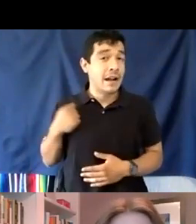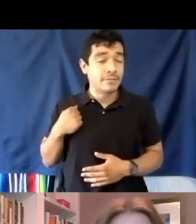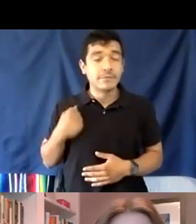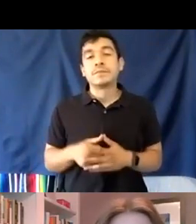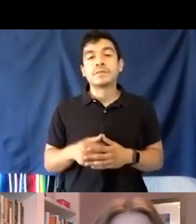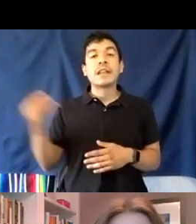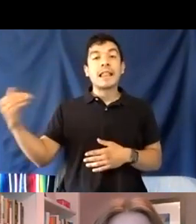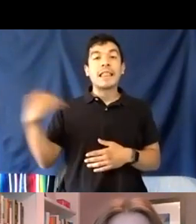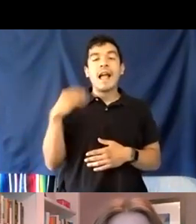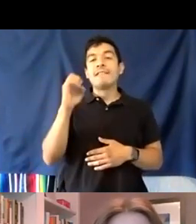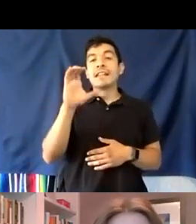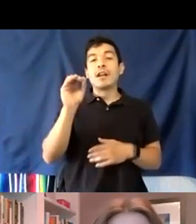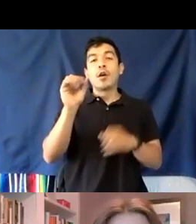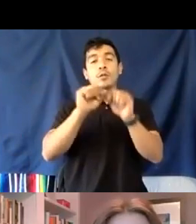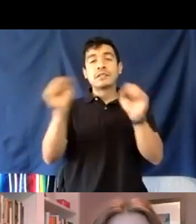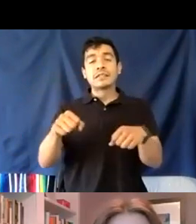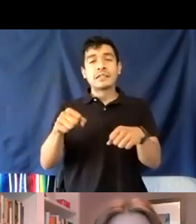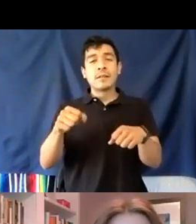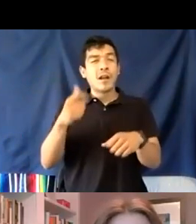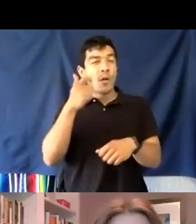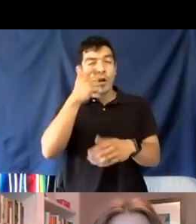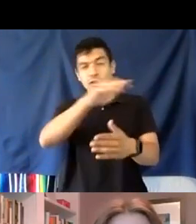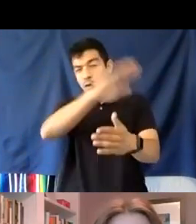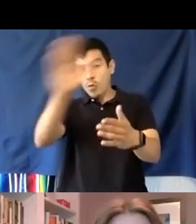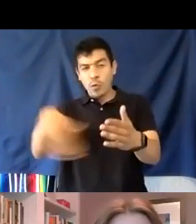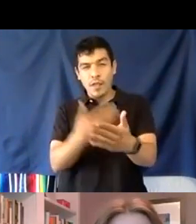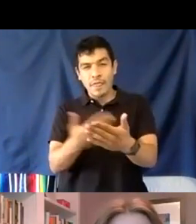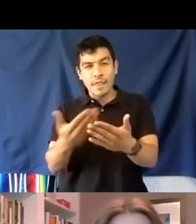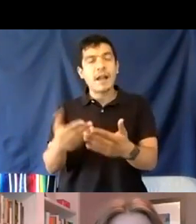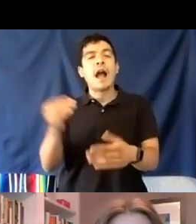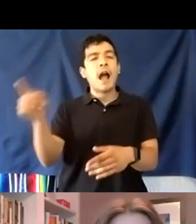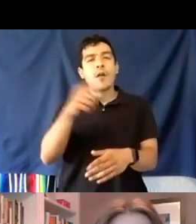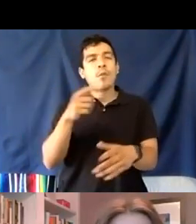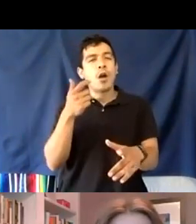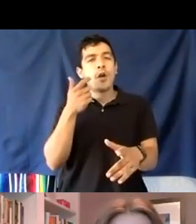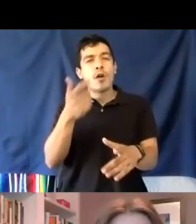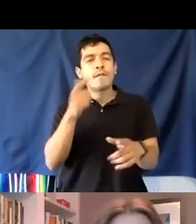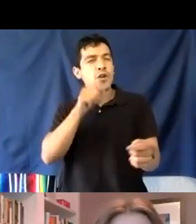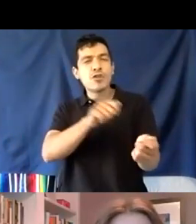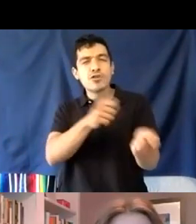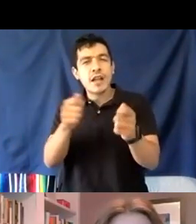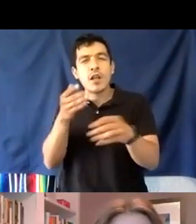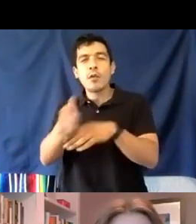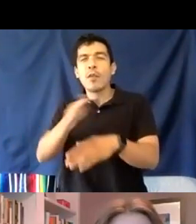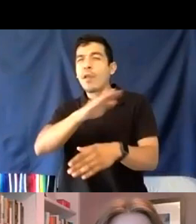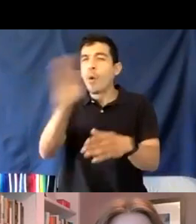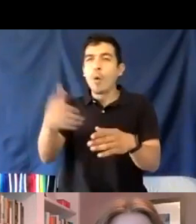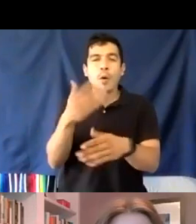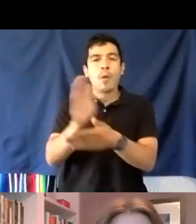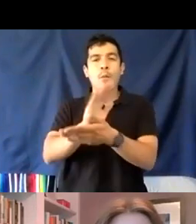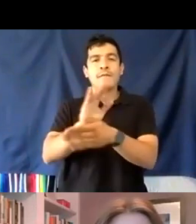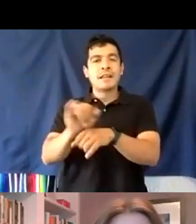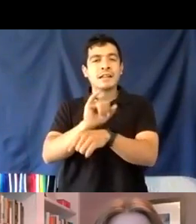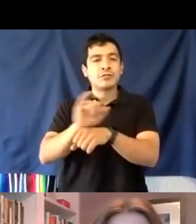ecosystem-wide lens. We're really pushing for changes throughout the industry, which I'll describe more later. We had a most recent